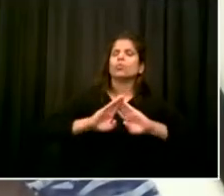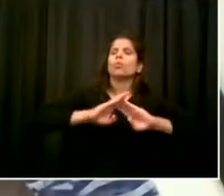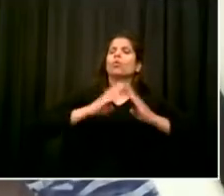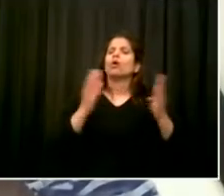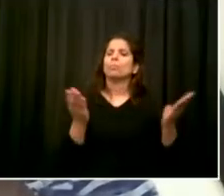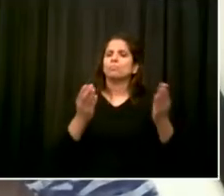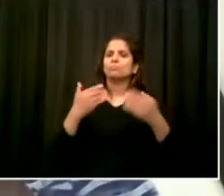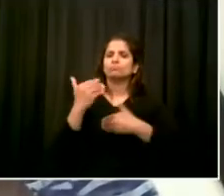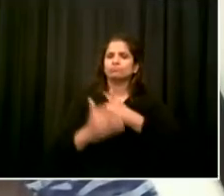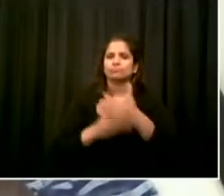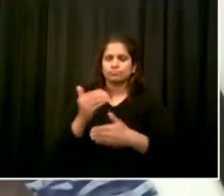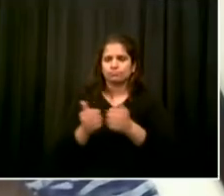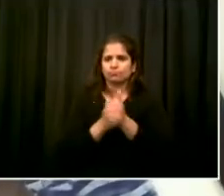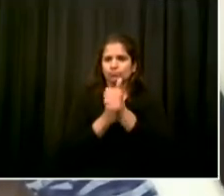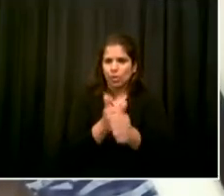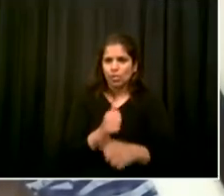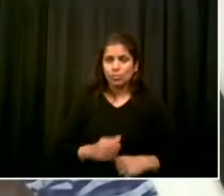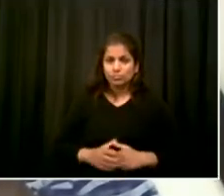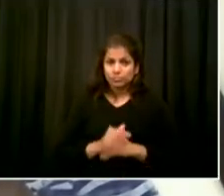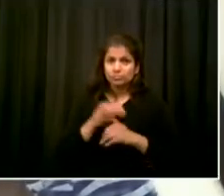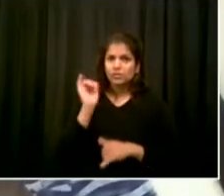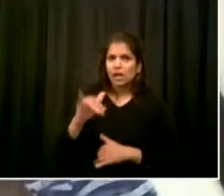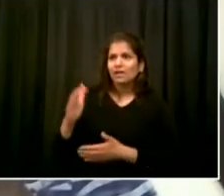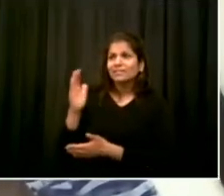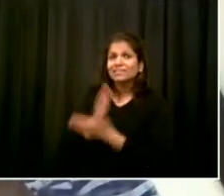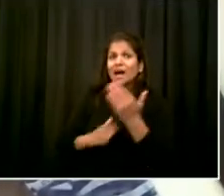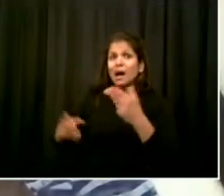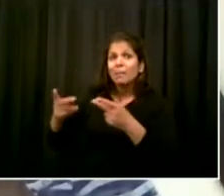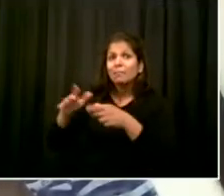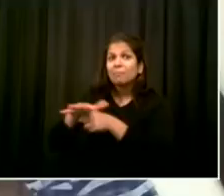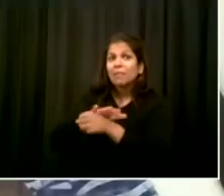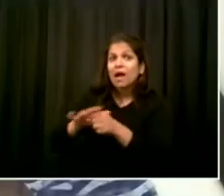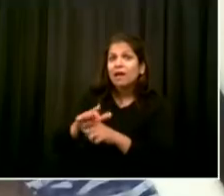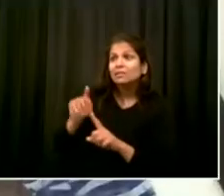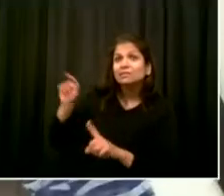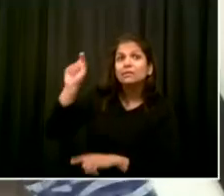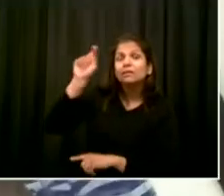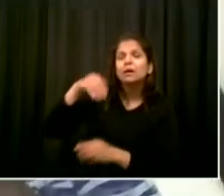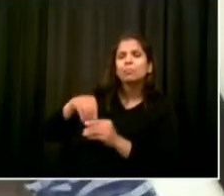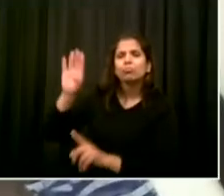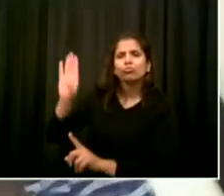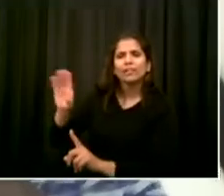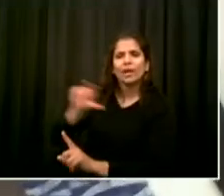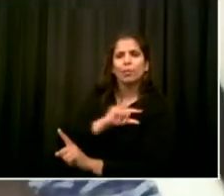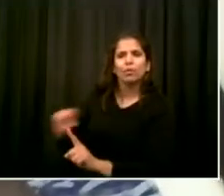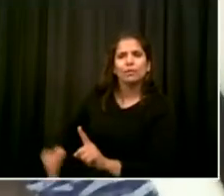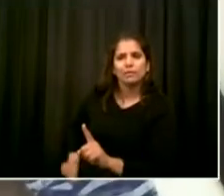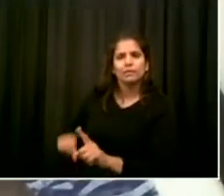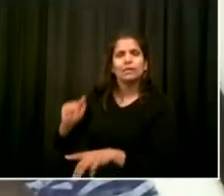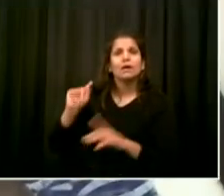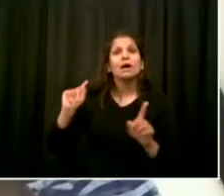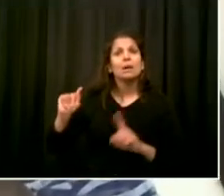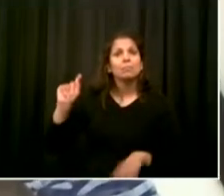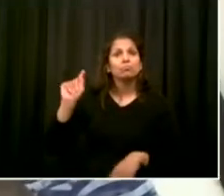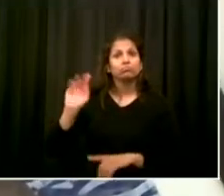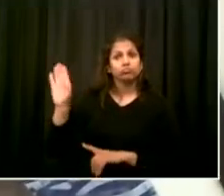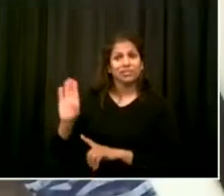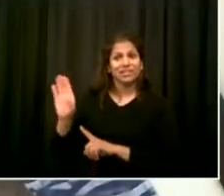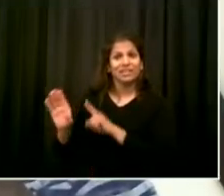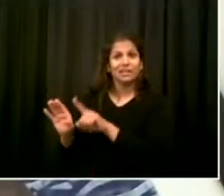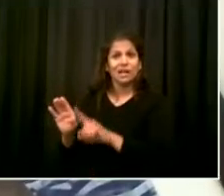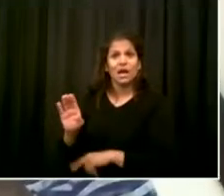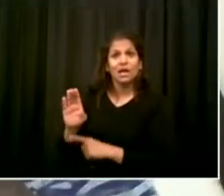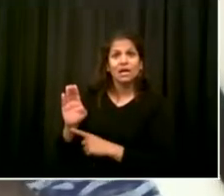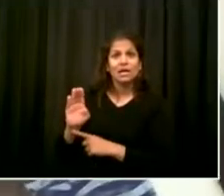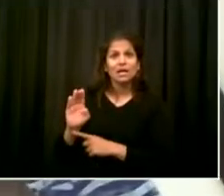we're seeing about 60% of the businesses back in operation. We've seen